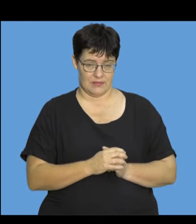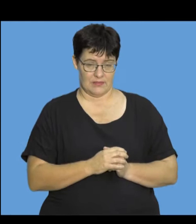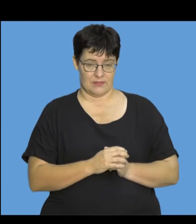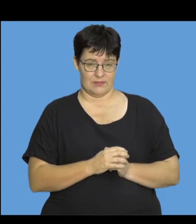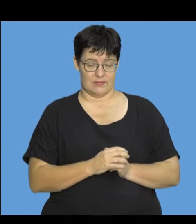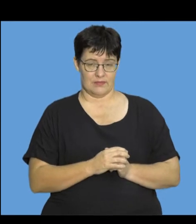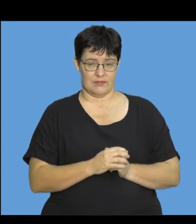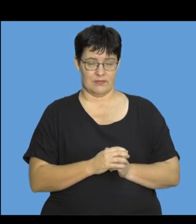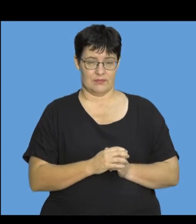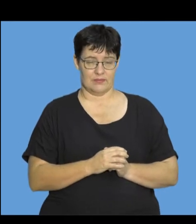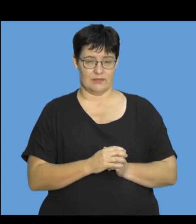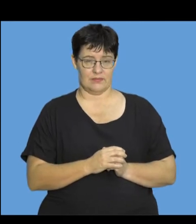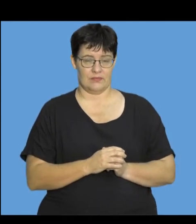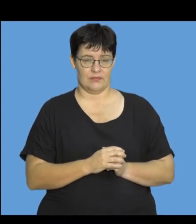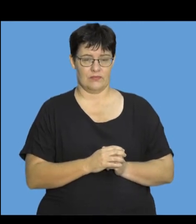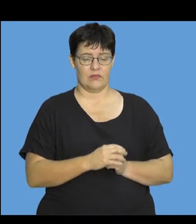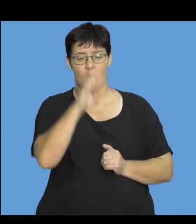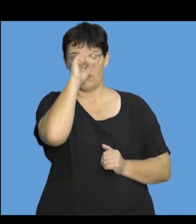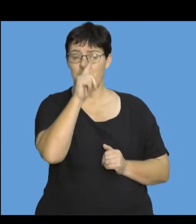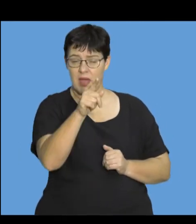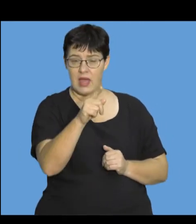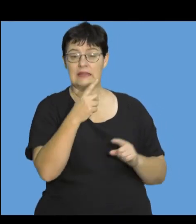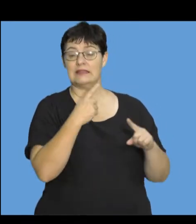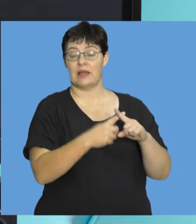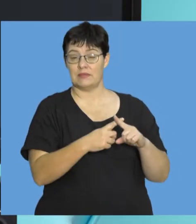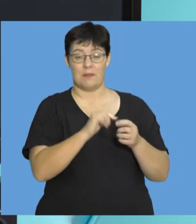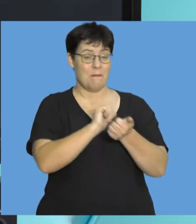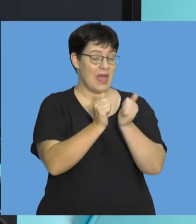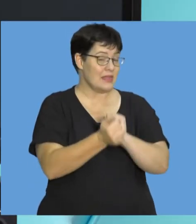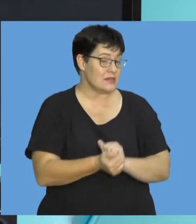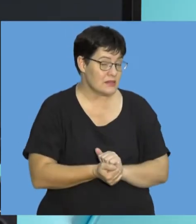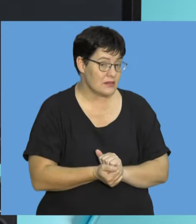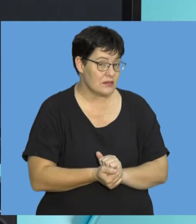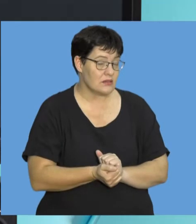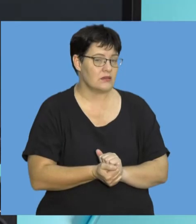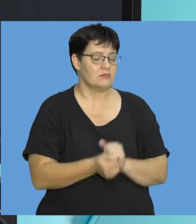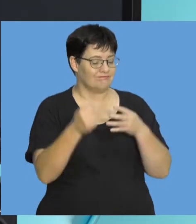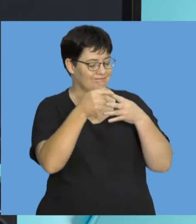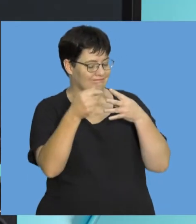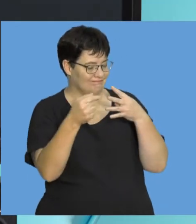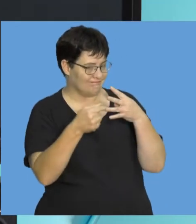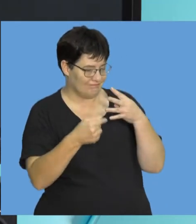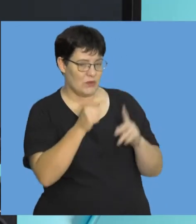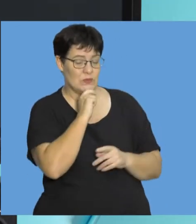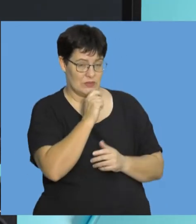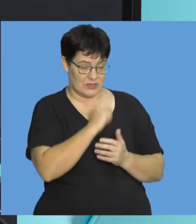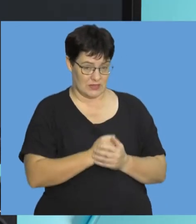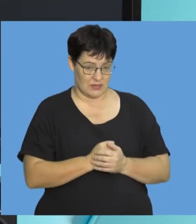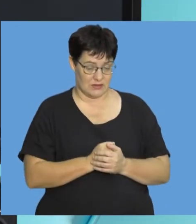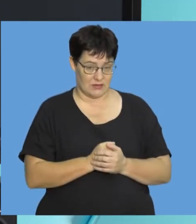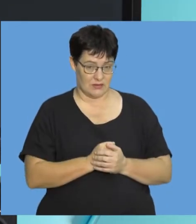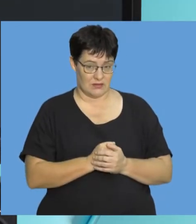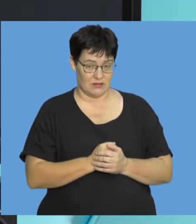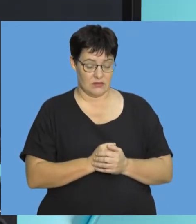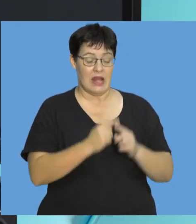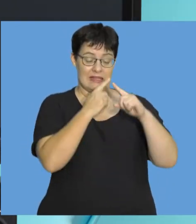n. Now, remember guys, multiplication in mathematics, right, it's a few things that we use. We use the